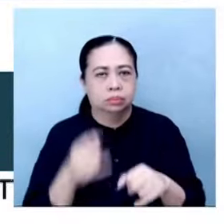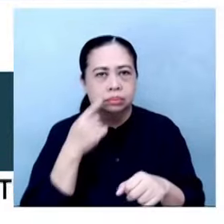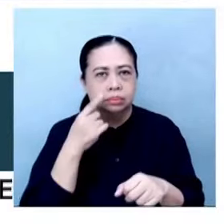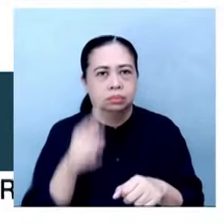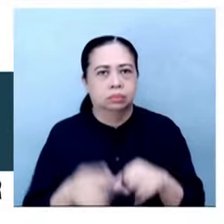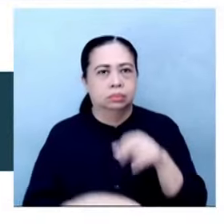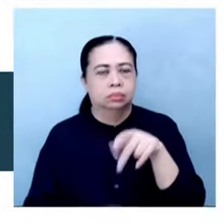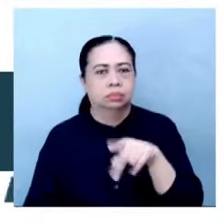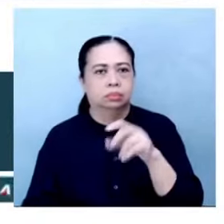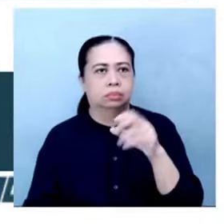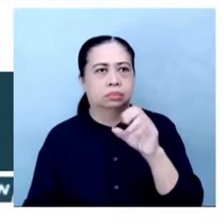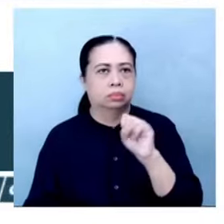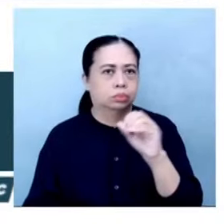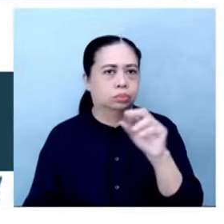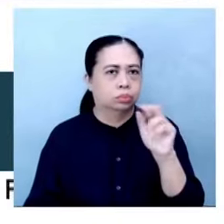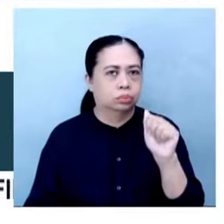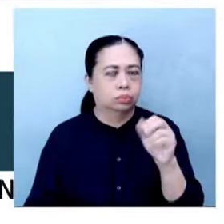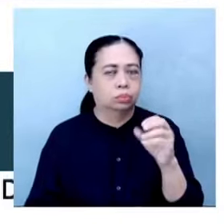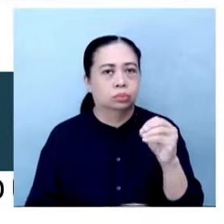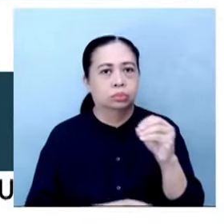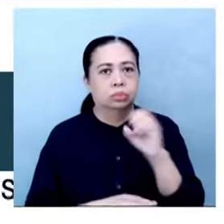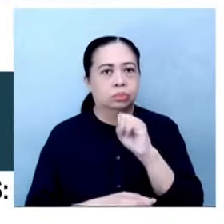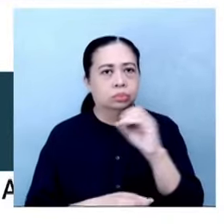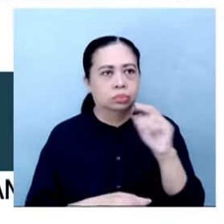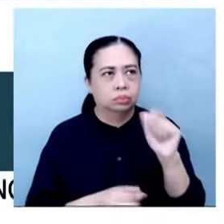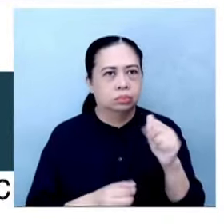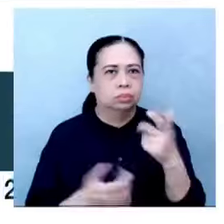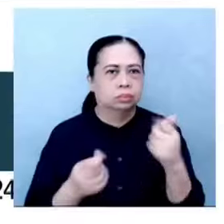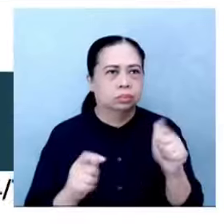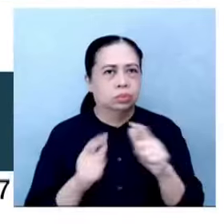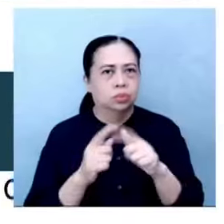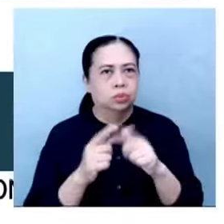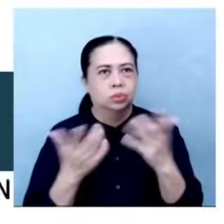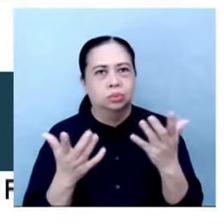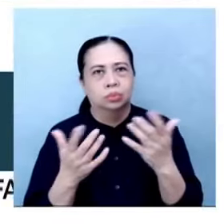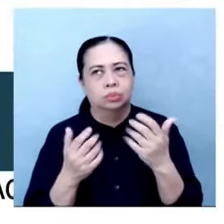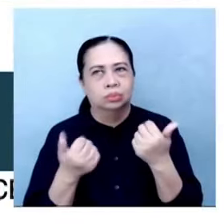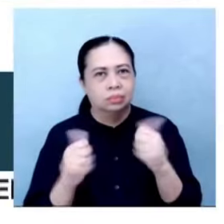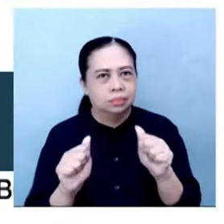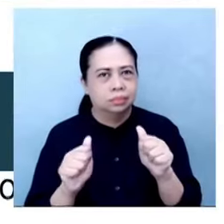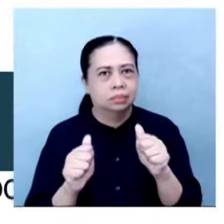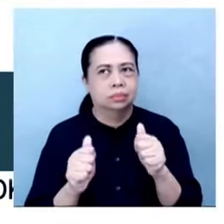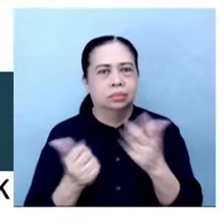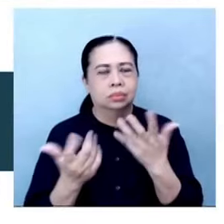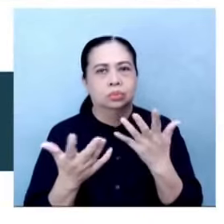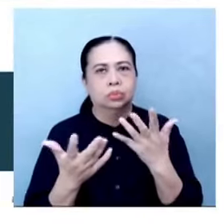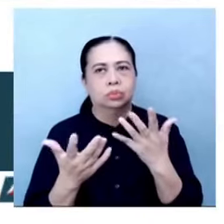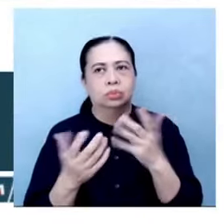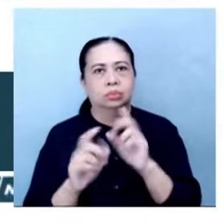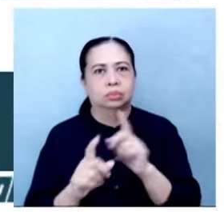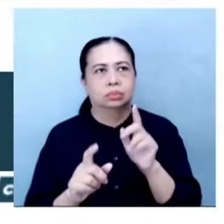address as an attempt to actually rescue or at least respond to